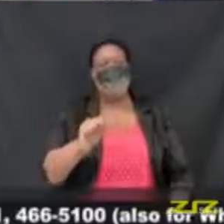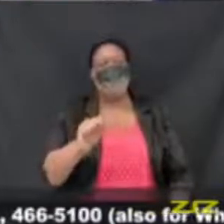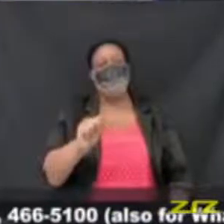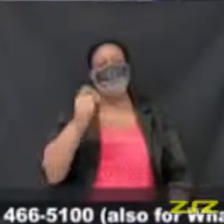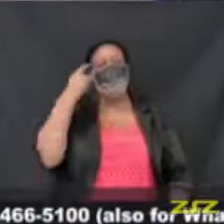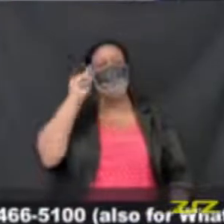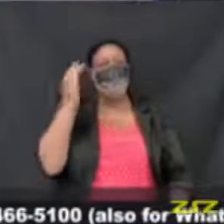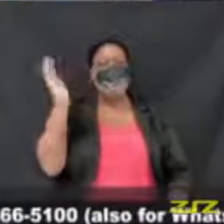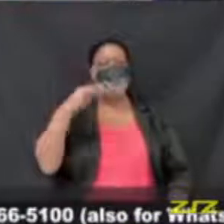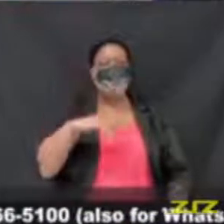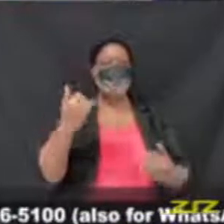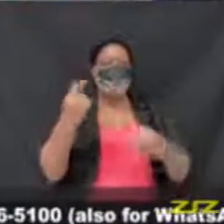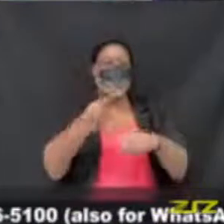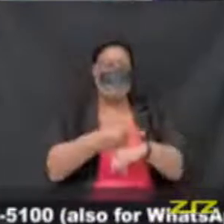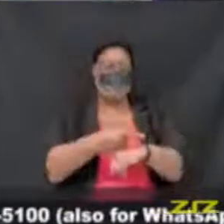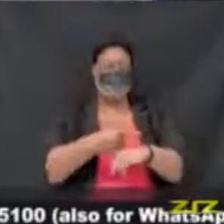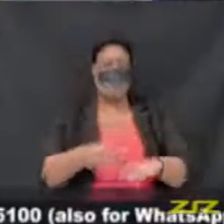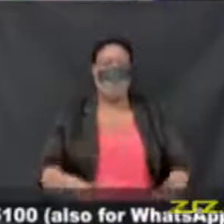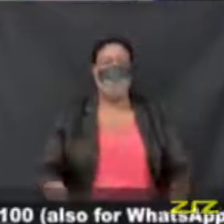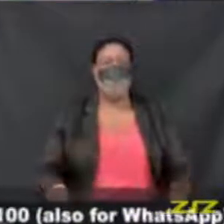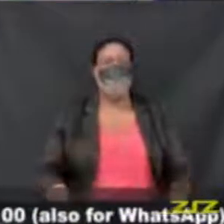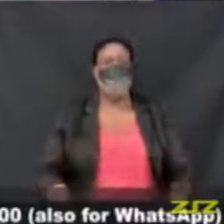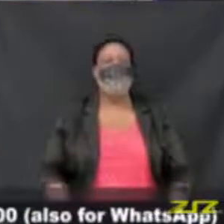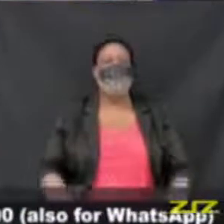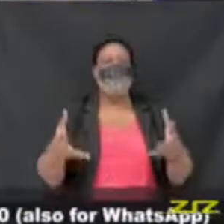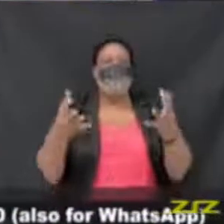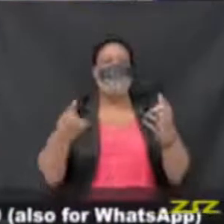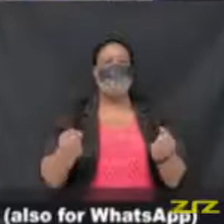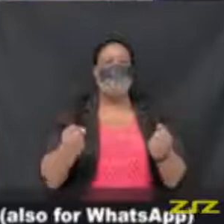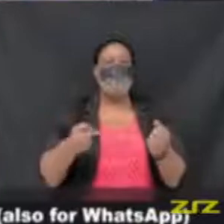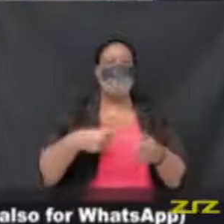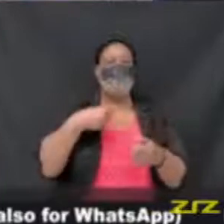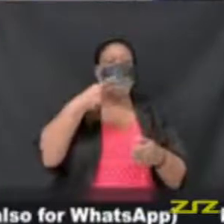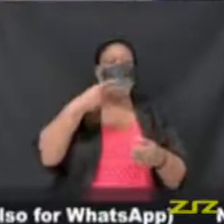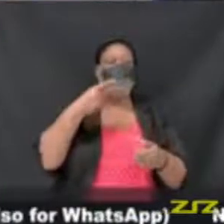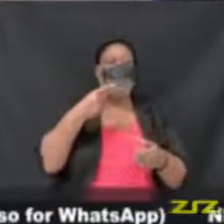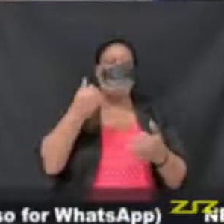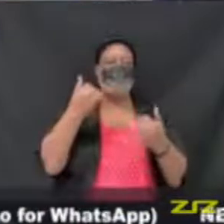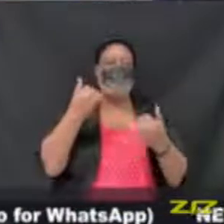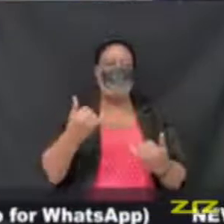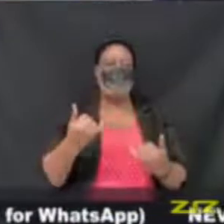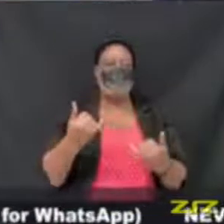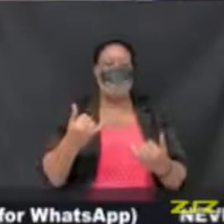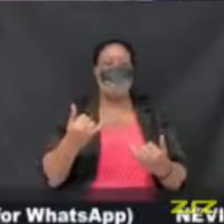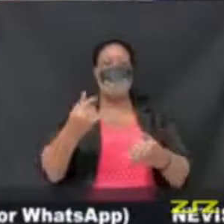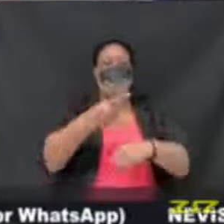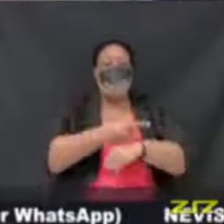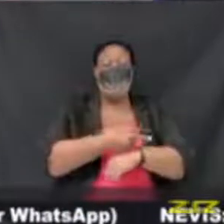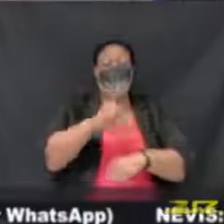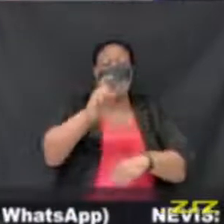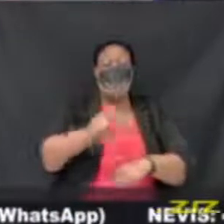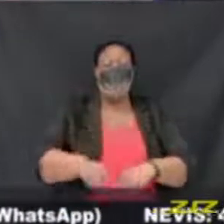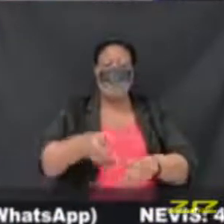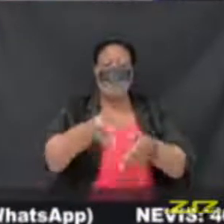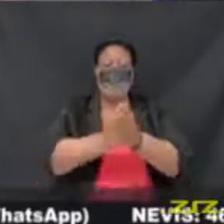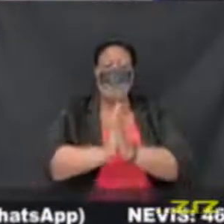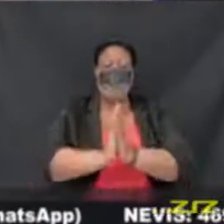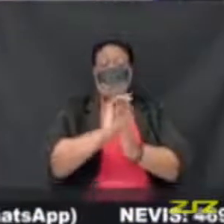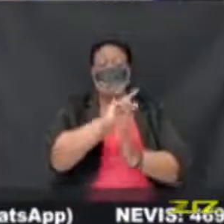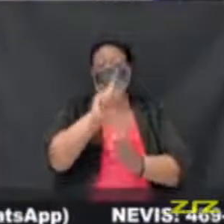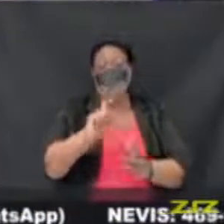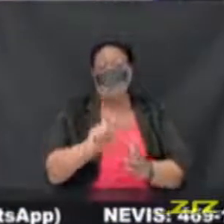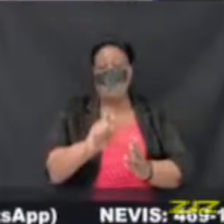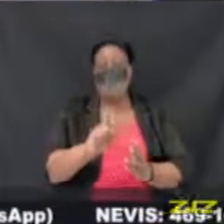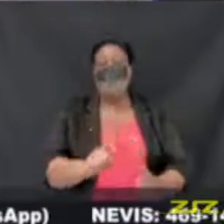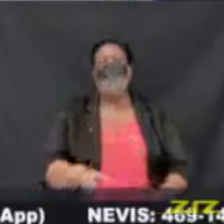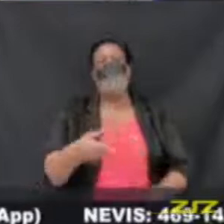As we conclude today's briefing, I wish to leave a quote from Nelson Mandela. Today we should all ask ourselves, what have I